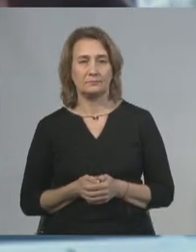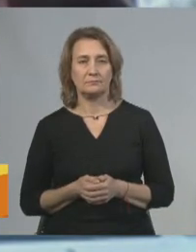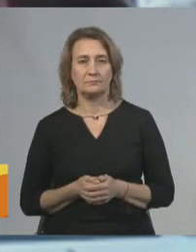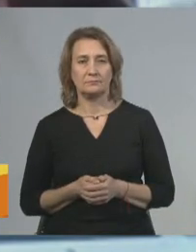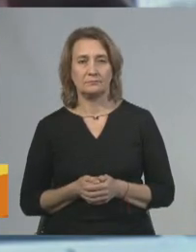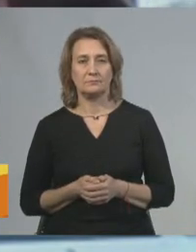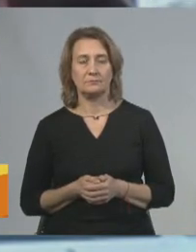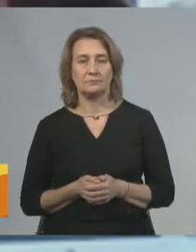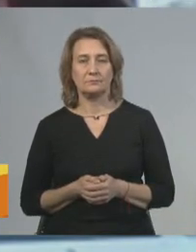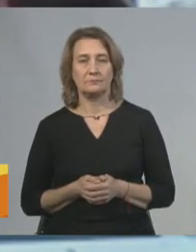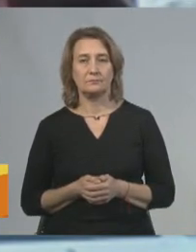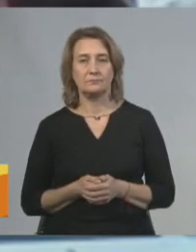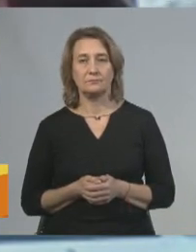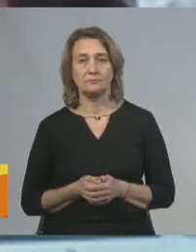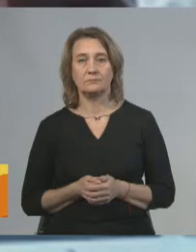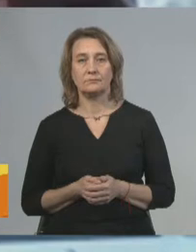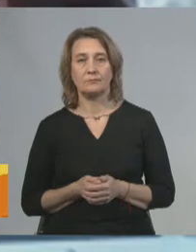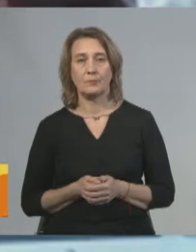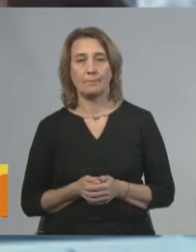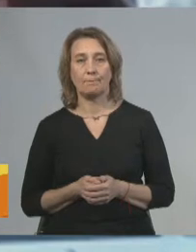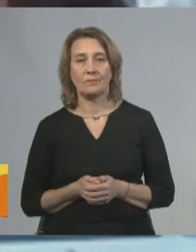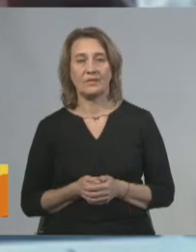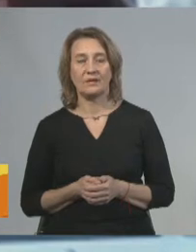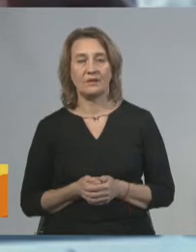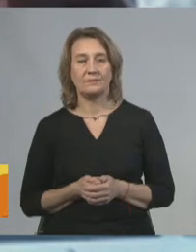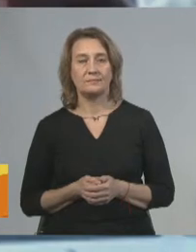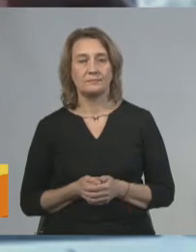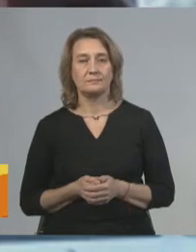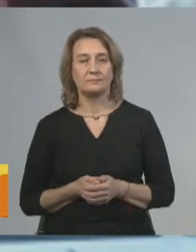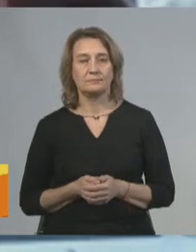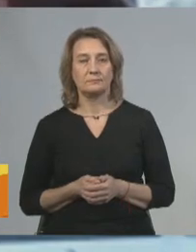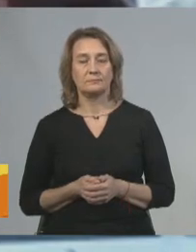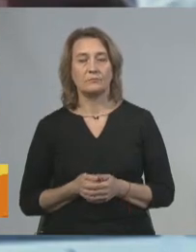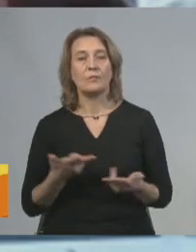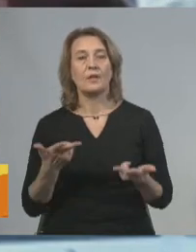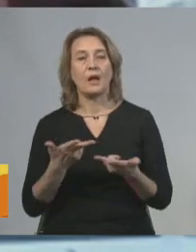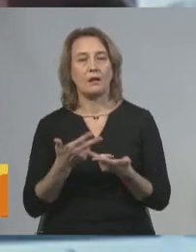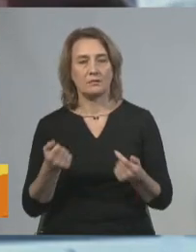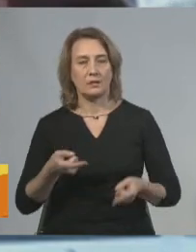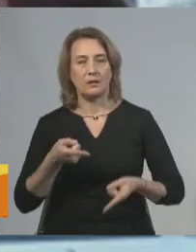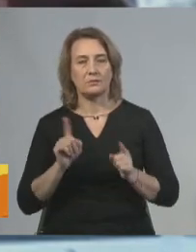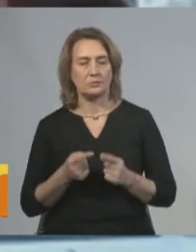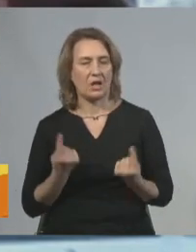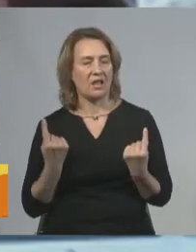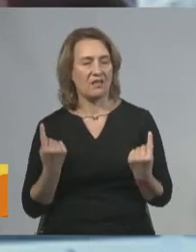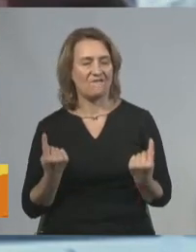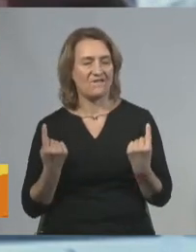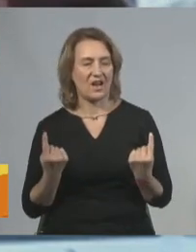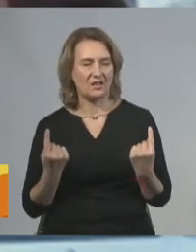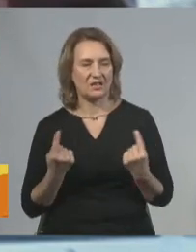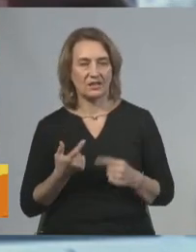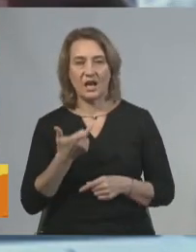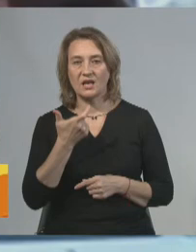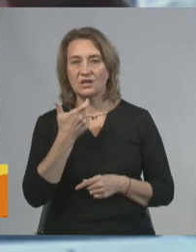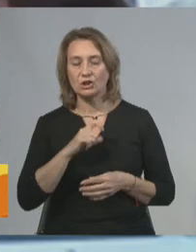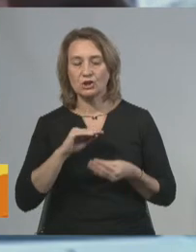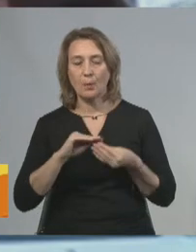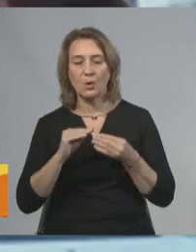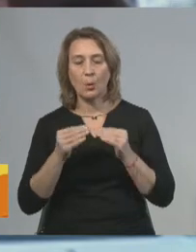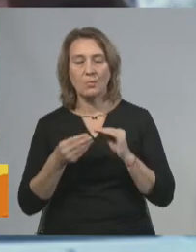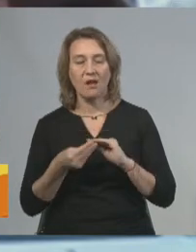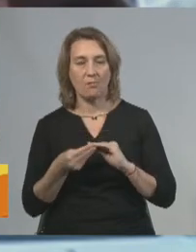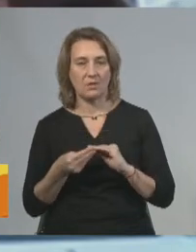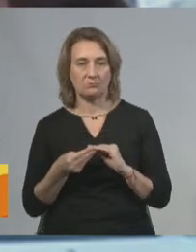is the greatest ethical dilemma and always that thin line that you need to approach a very very uh very very